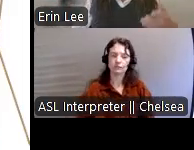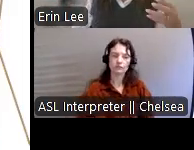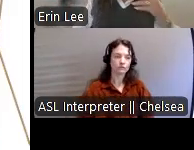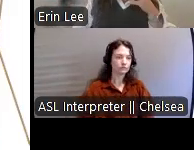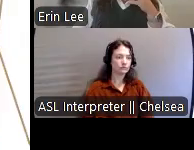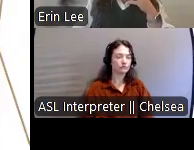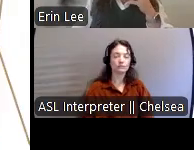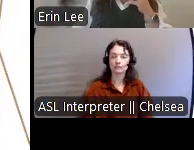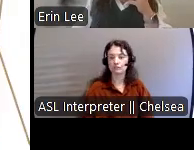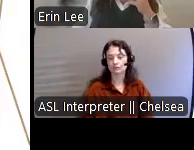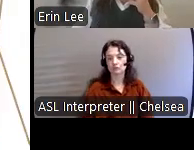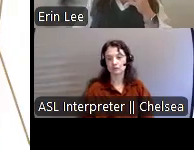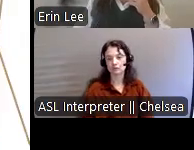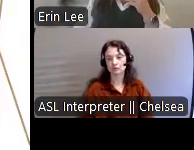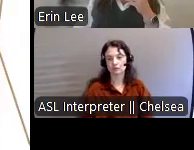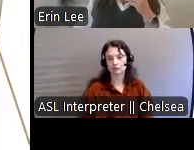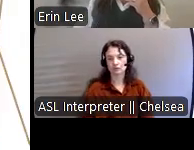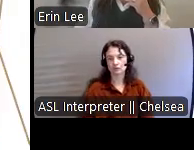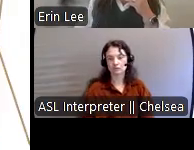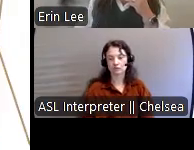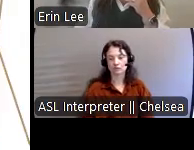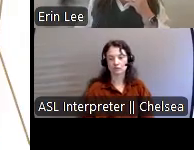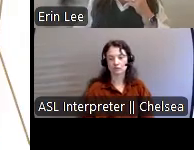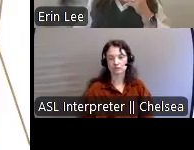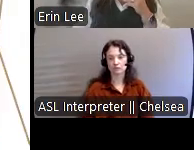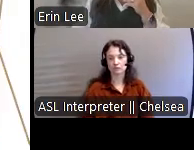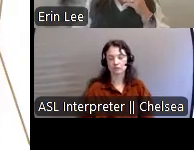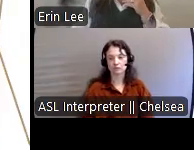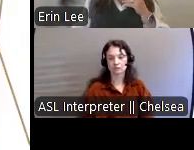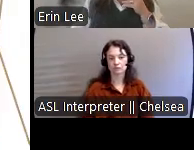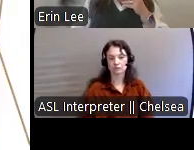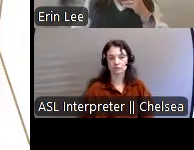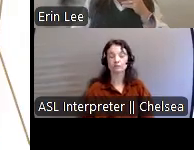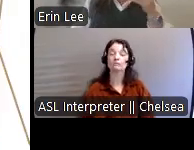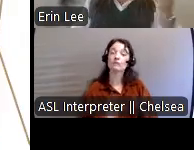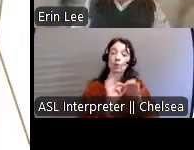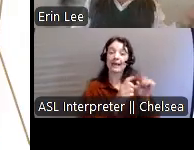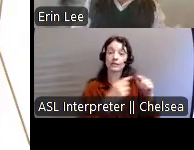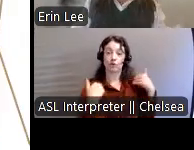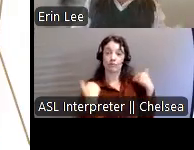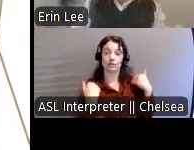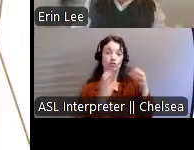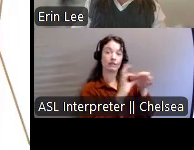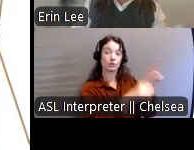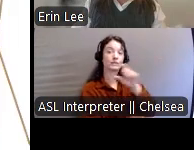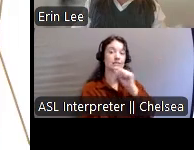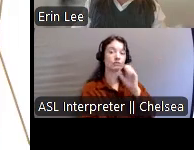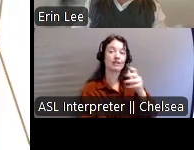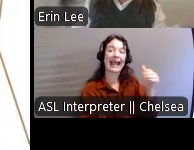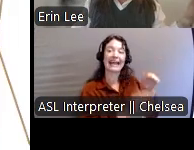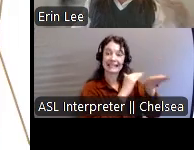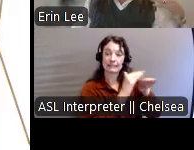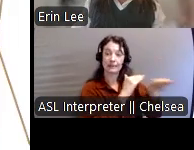Again, further in terms of recommendations to the Minister of Seniors and Accessibility, build on and prioritize a reframing